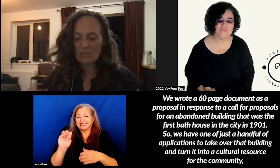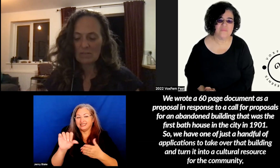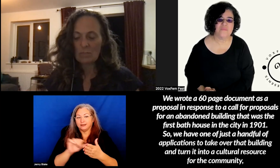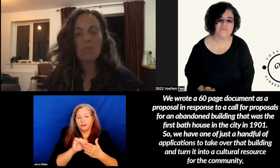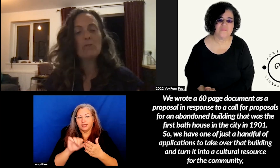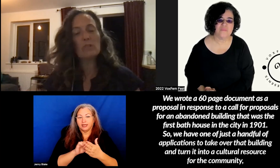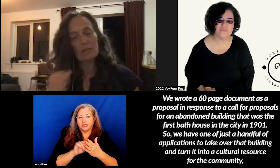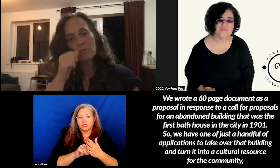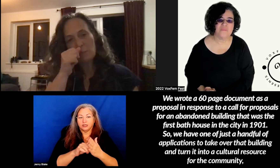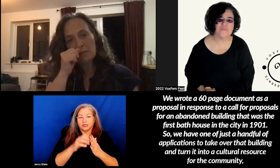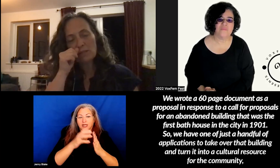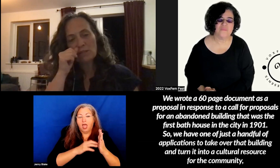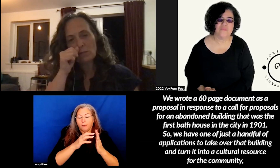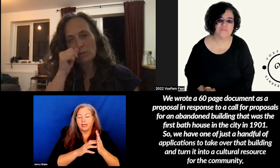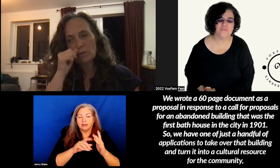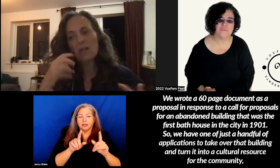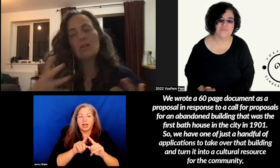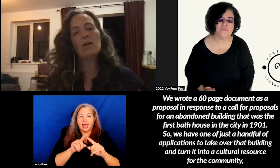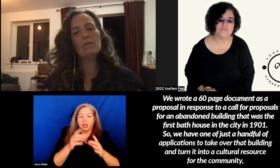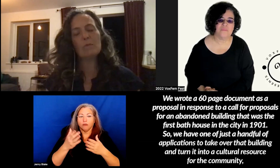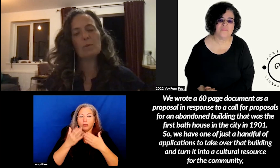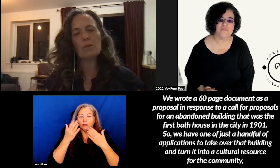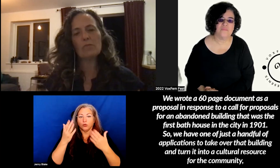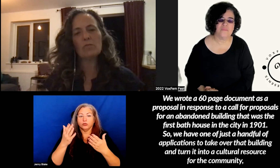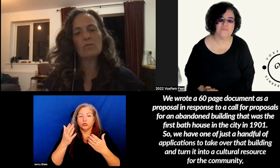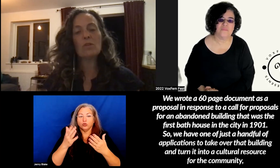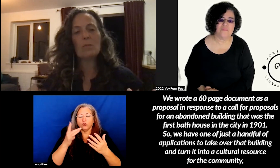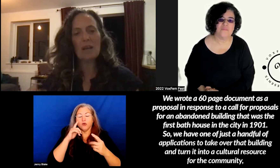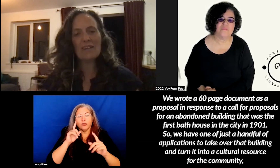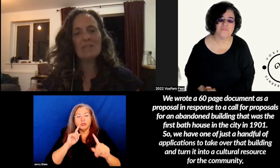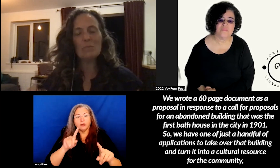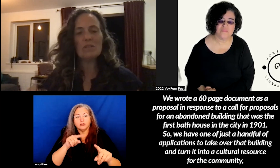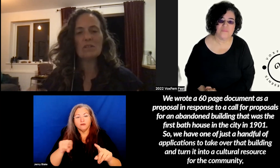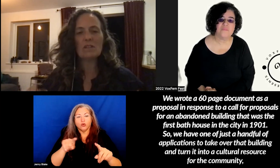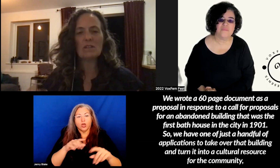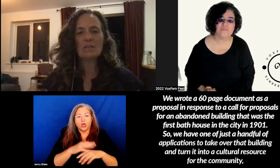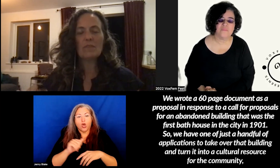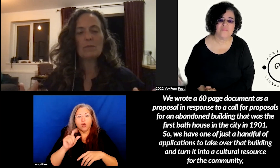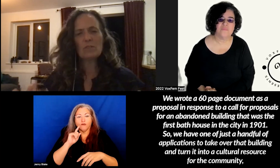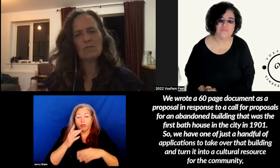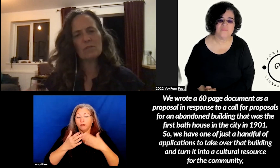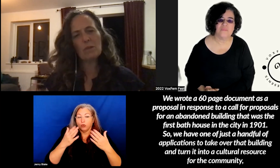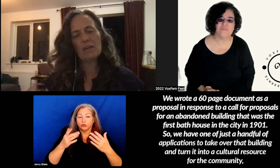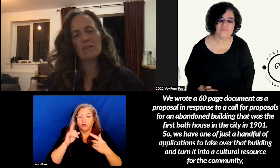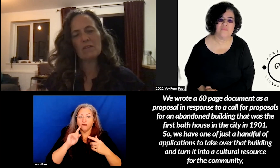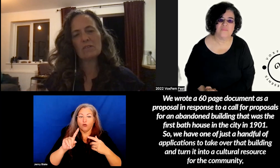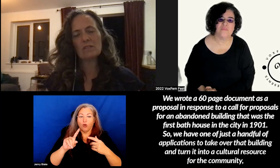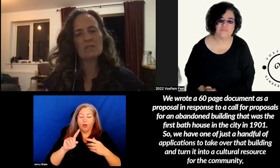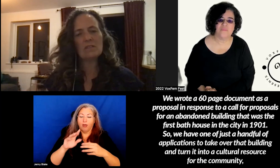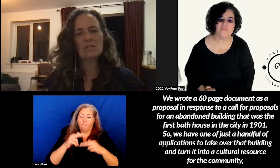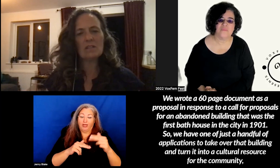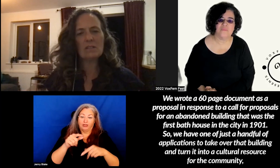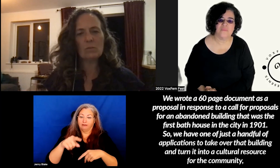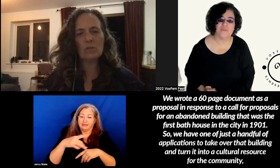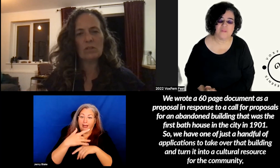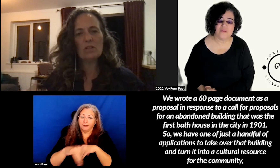document as a proposal in response to a call for proposals for an abandoned building that was the first bathhouse in the